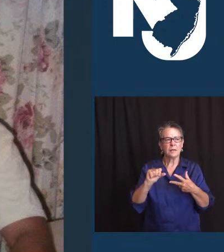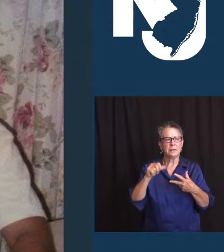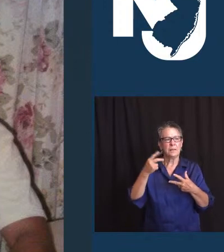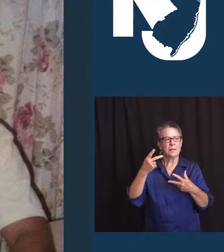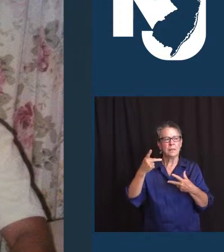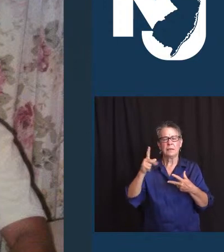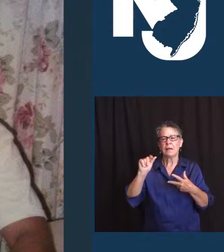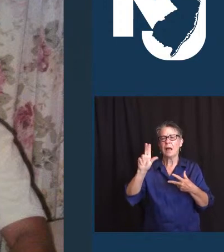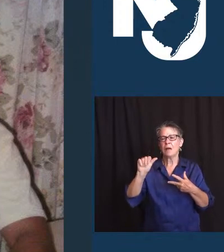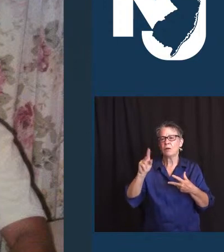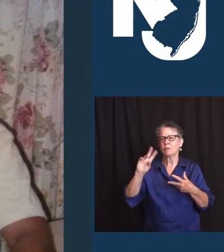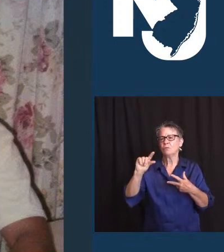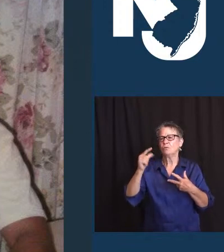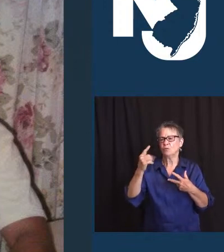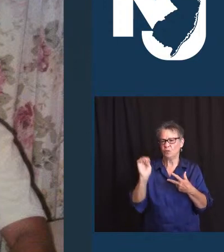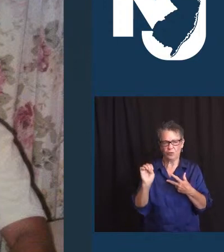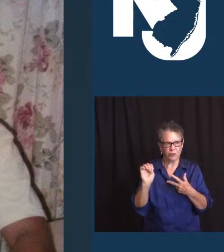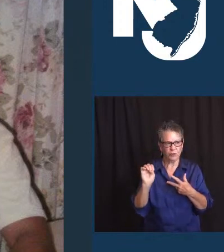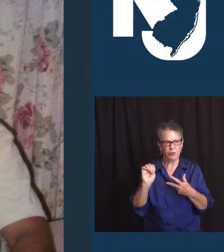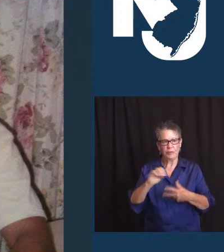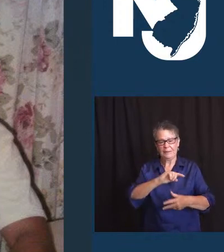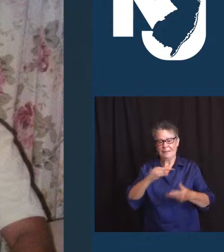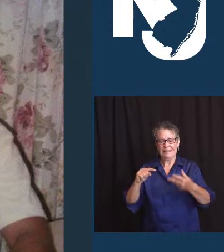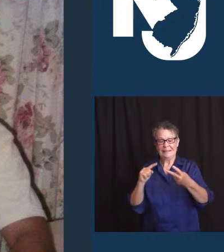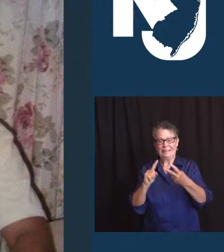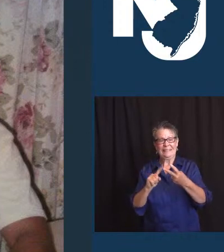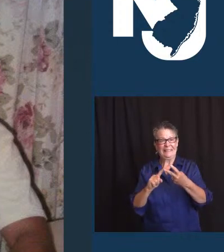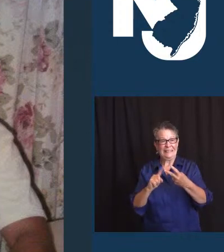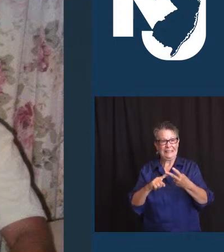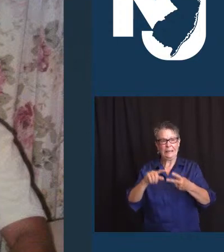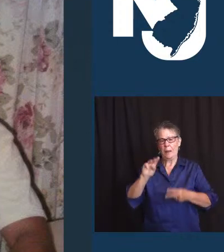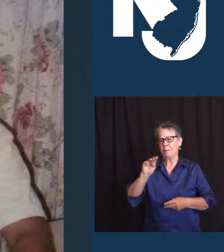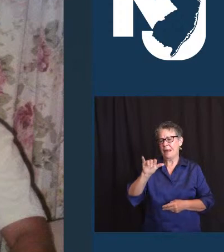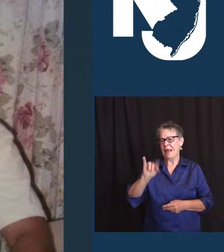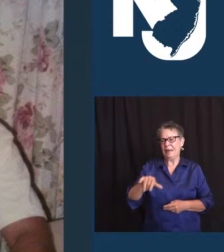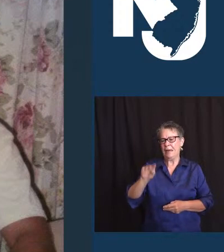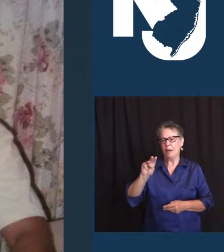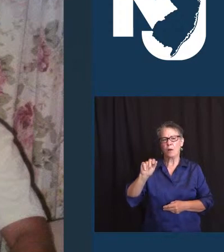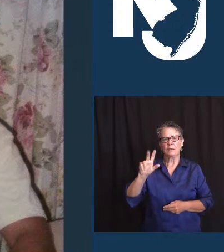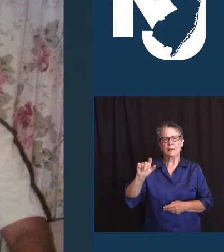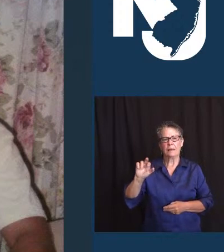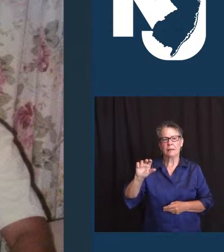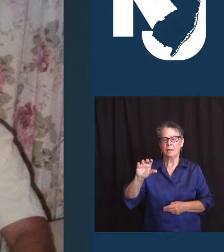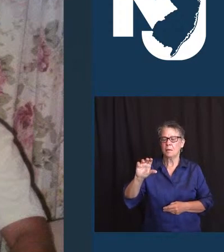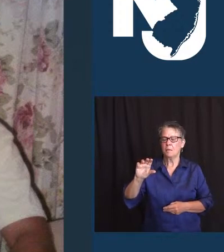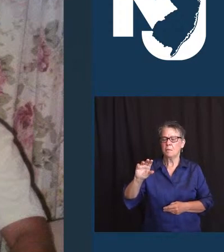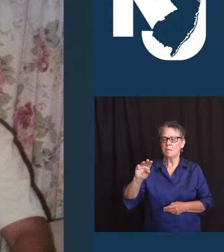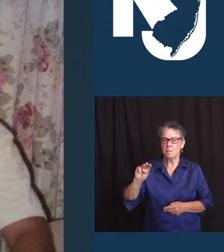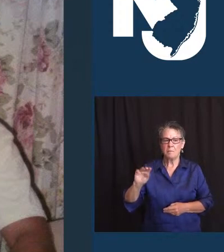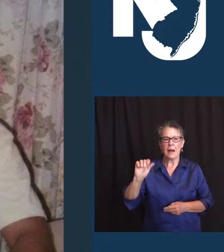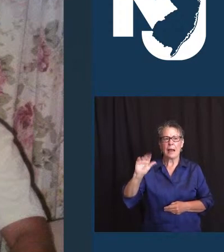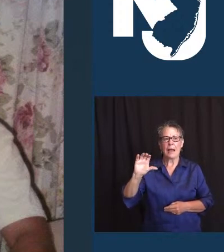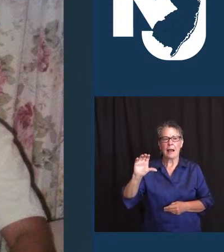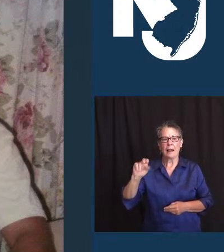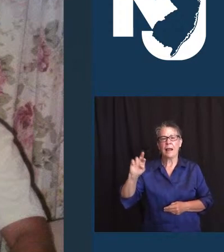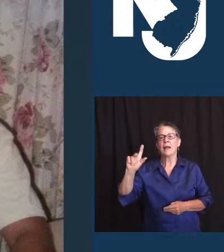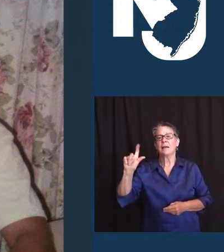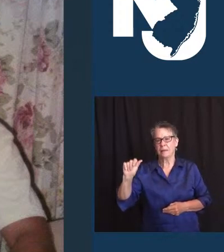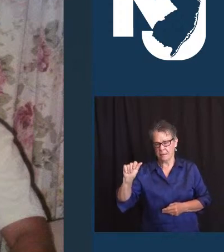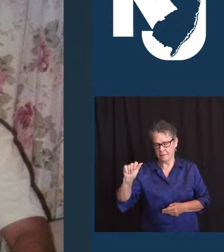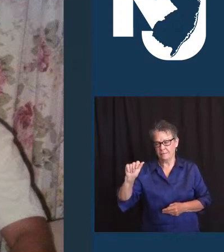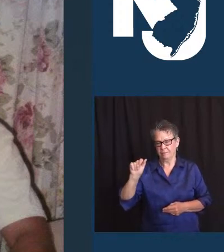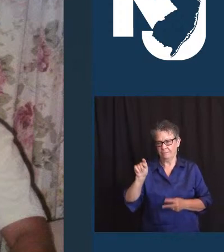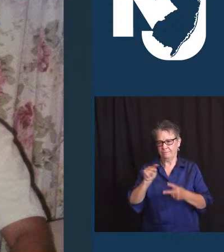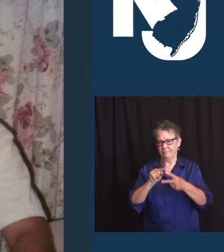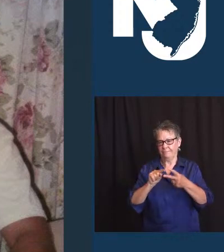and Manny Macancela on the right. They passed away 6 days apart in March, and they weren't